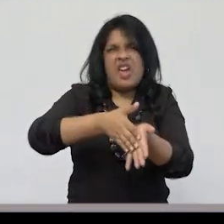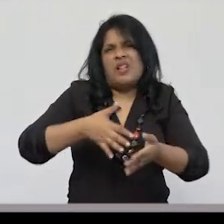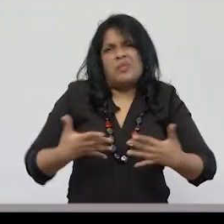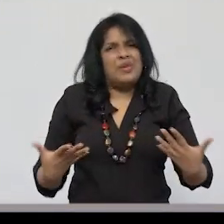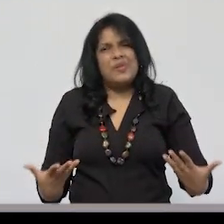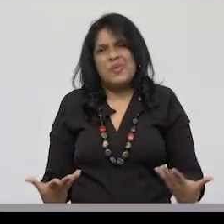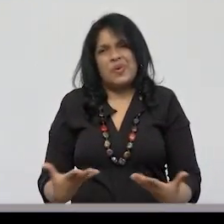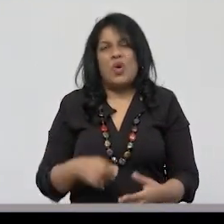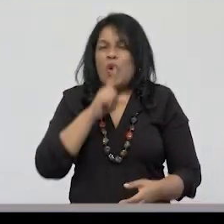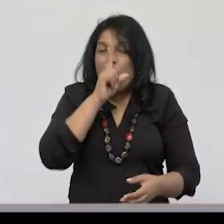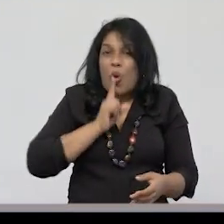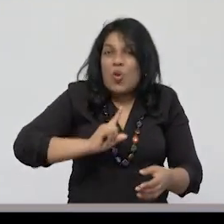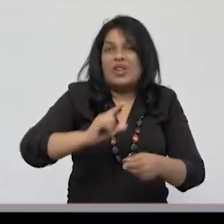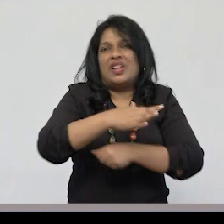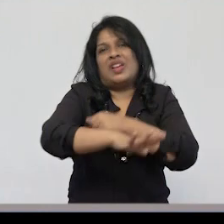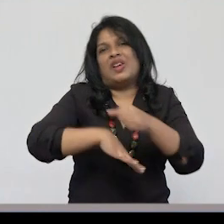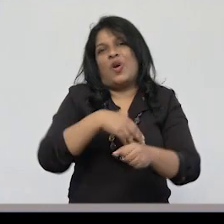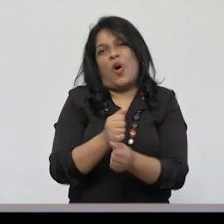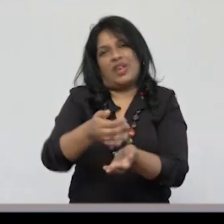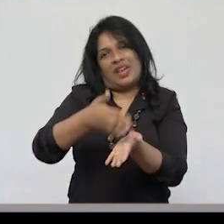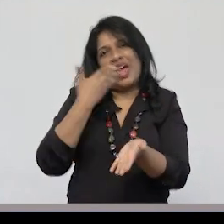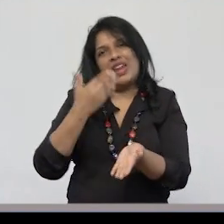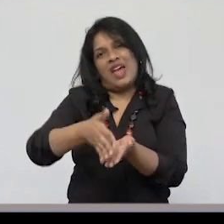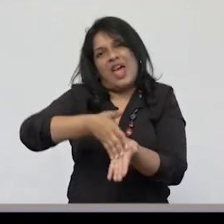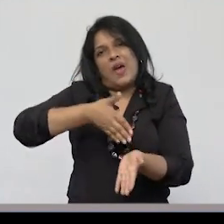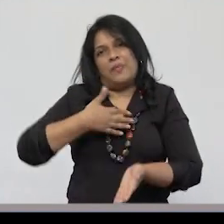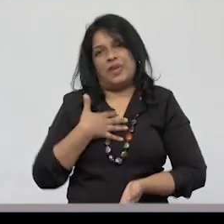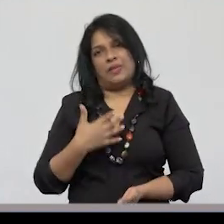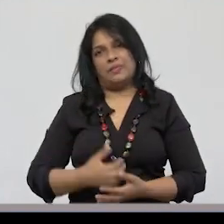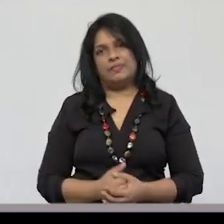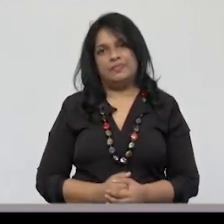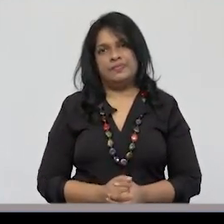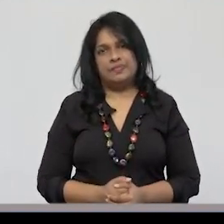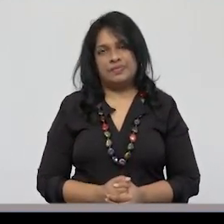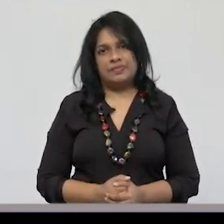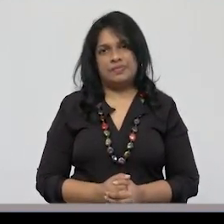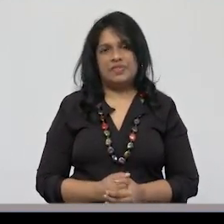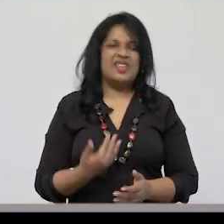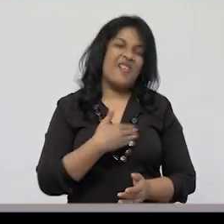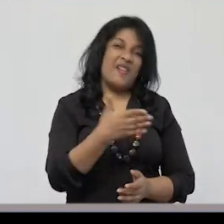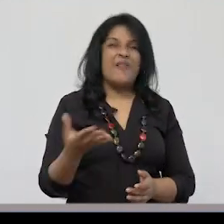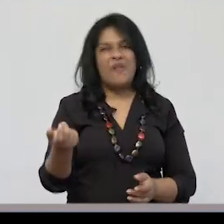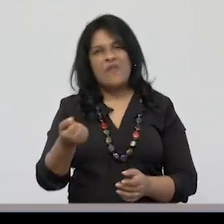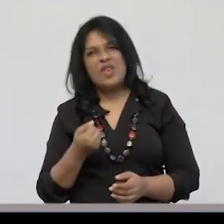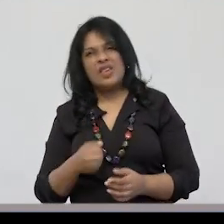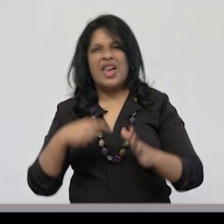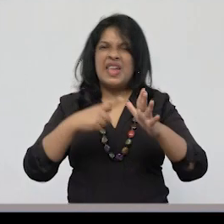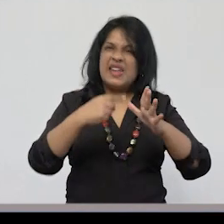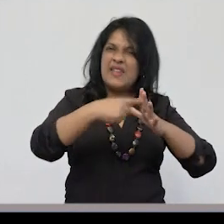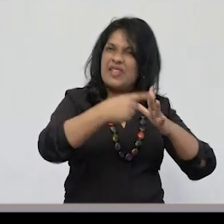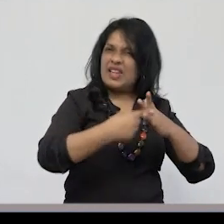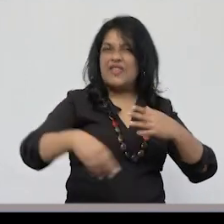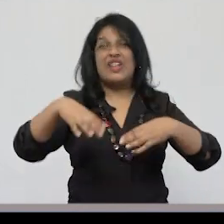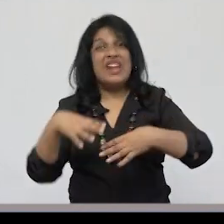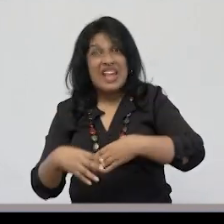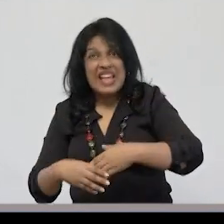solves the problem. You know, we get various invitations for graduations, for weddings, for receptions,